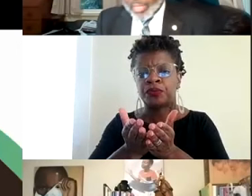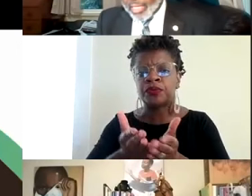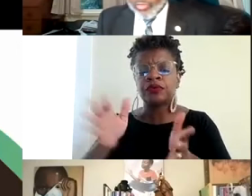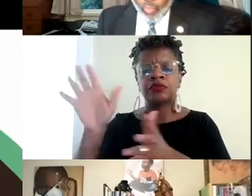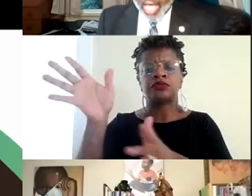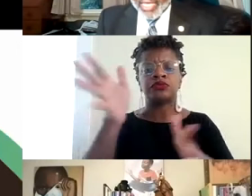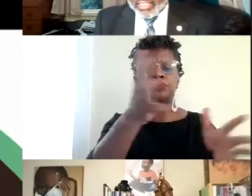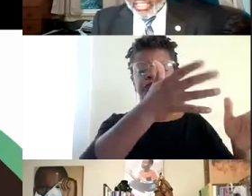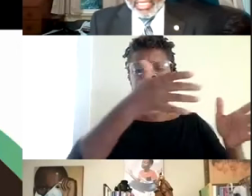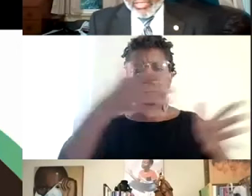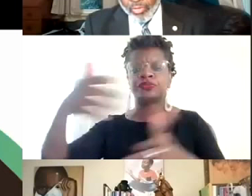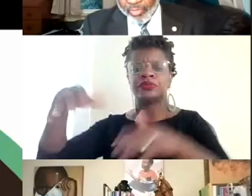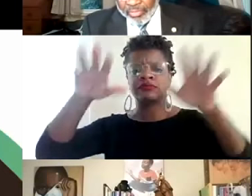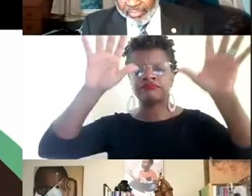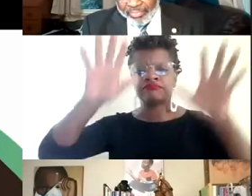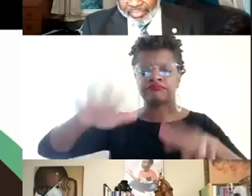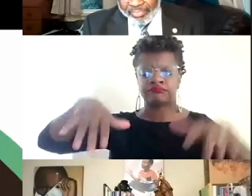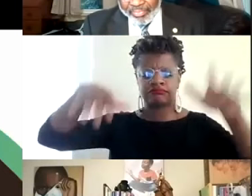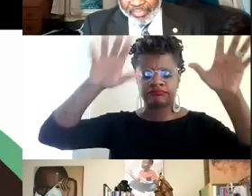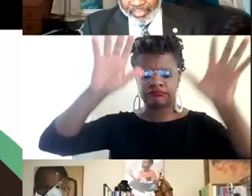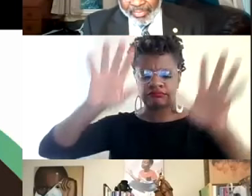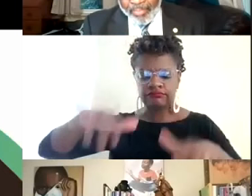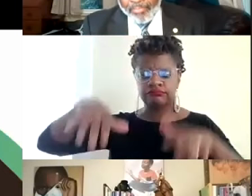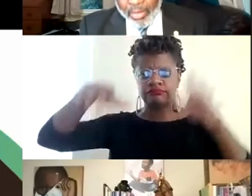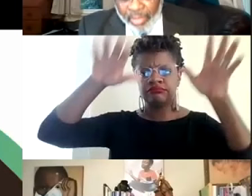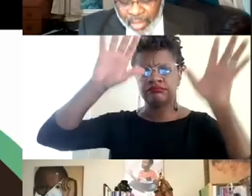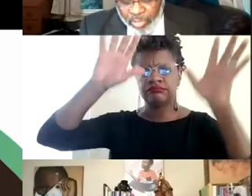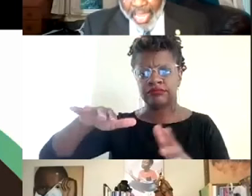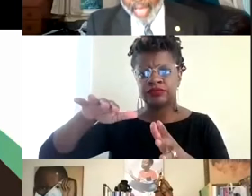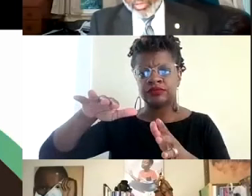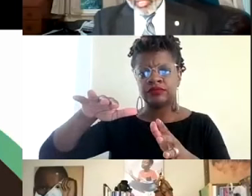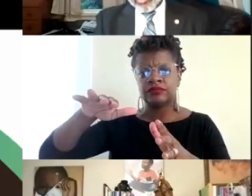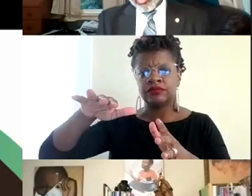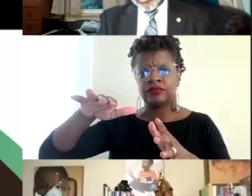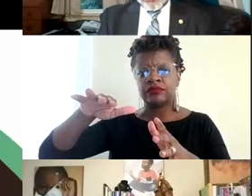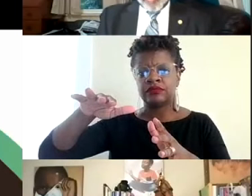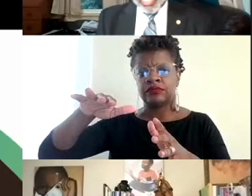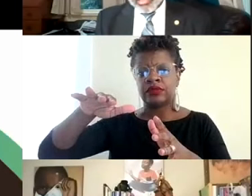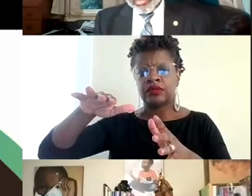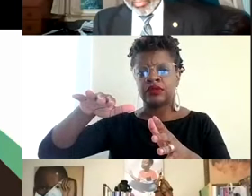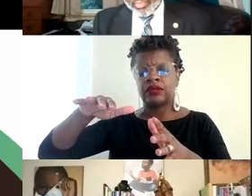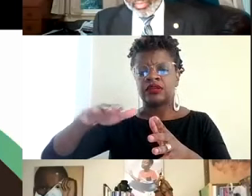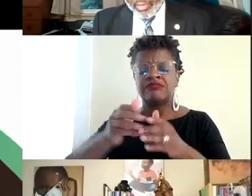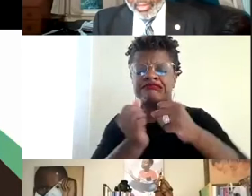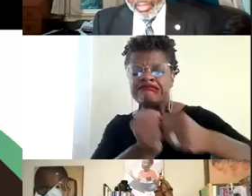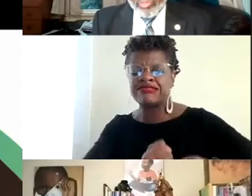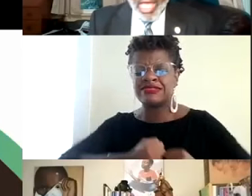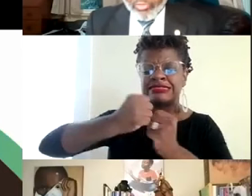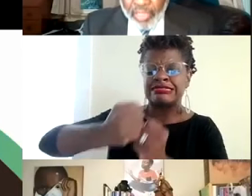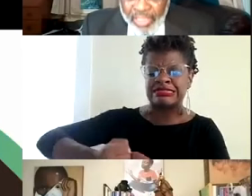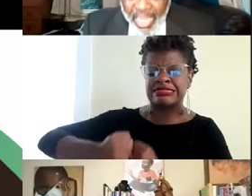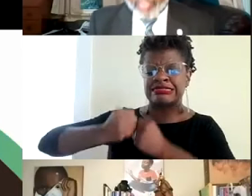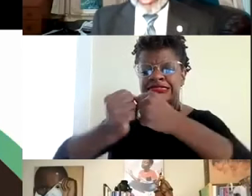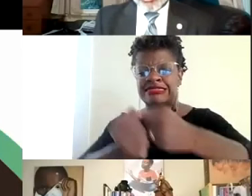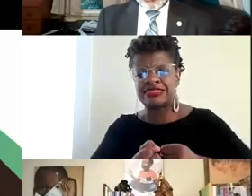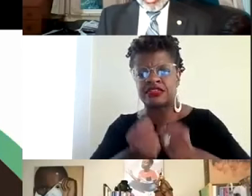sweep these wide seas o'er, better to go down in the stirring fight than drowse